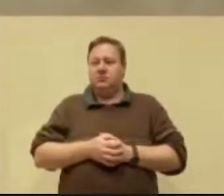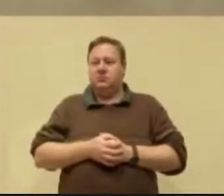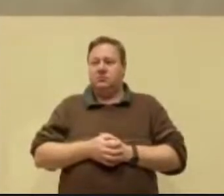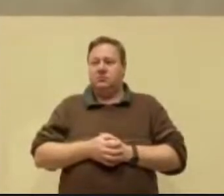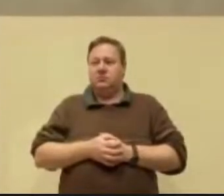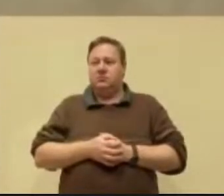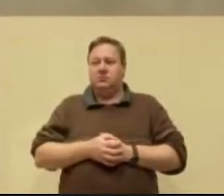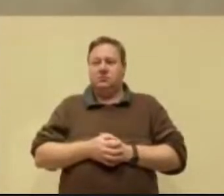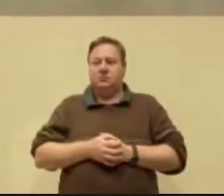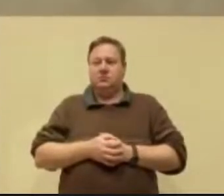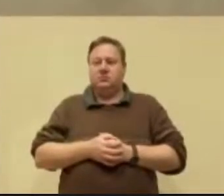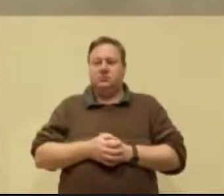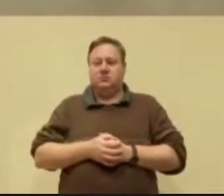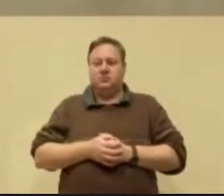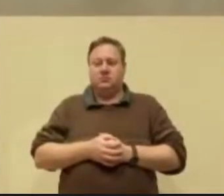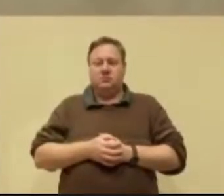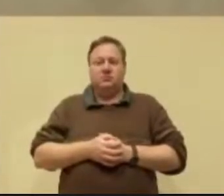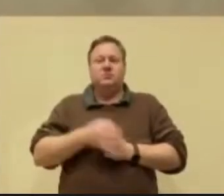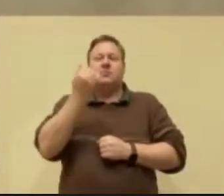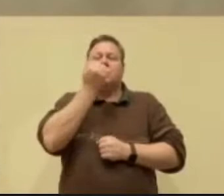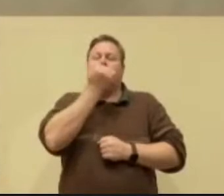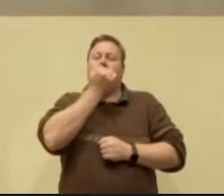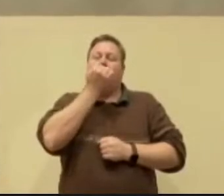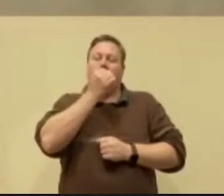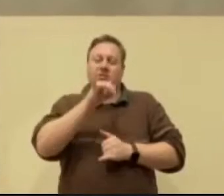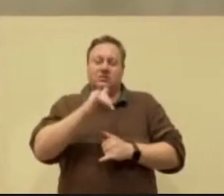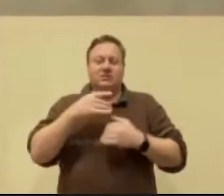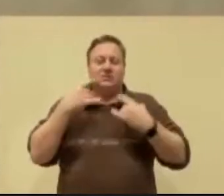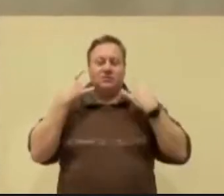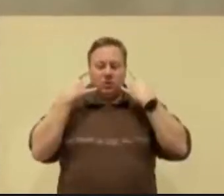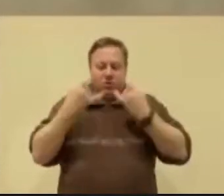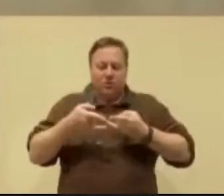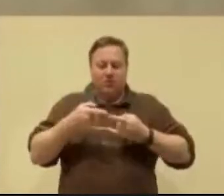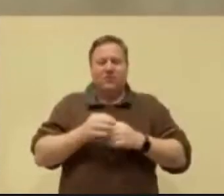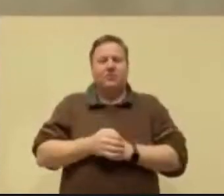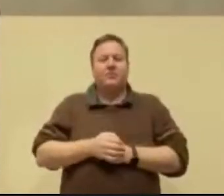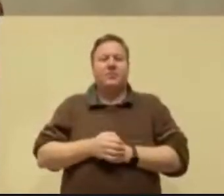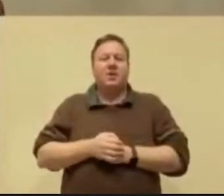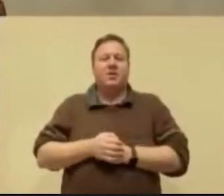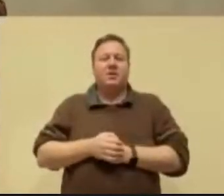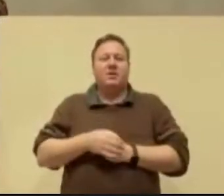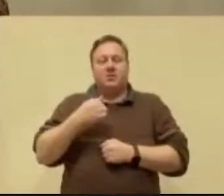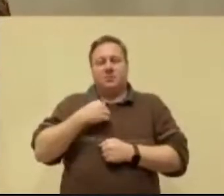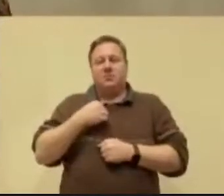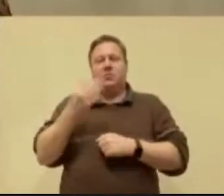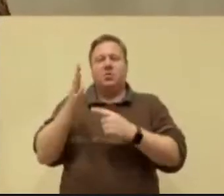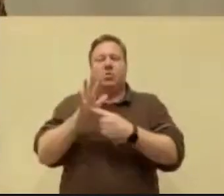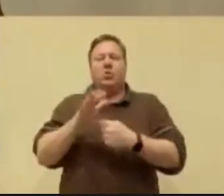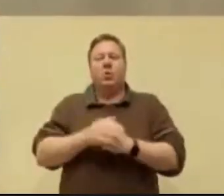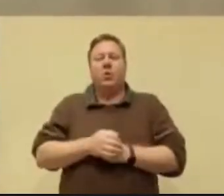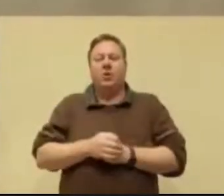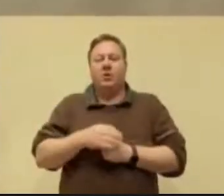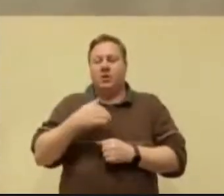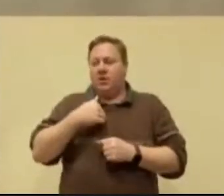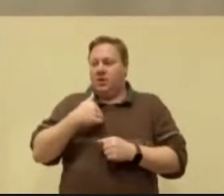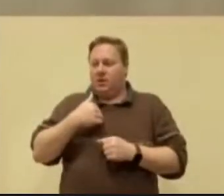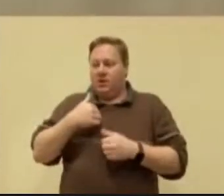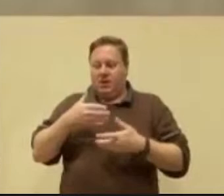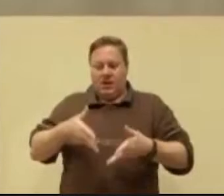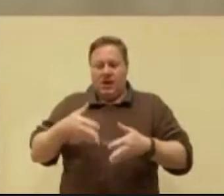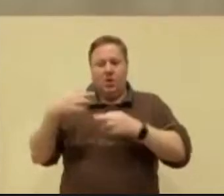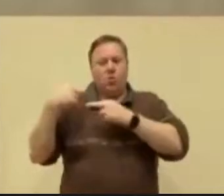yeah okay okay i apologize for that thank you very much as i was indicating that i am here to read the